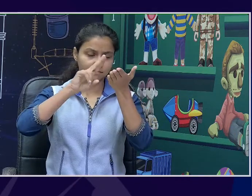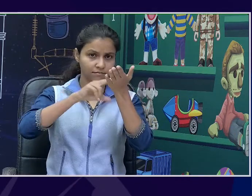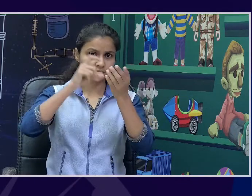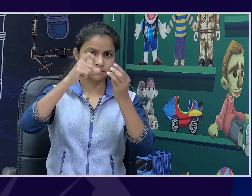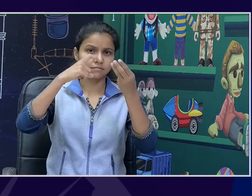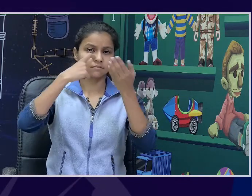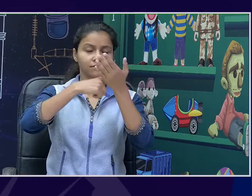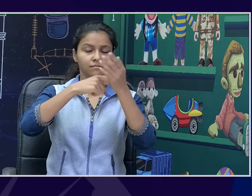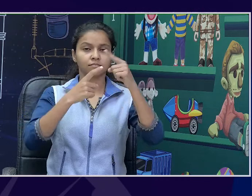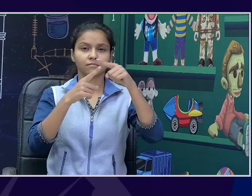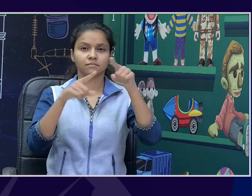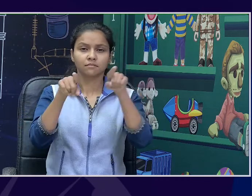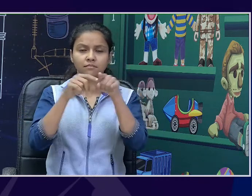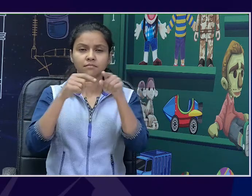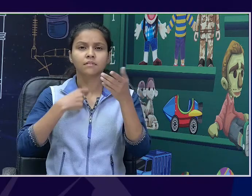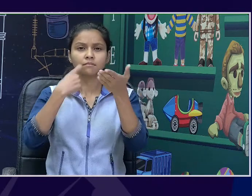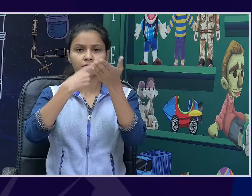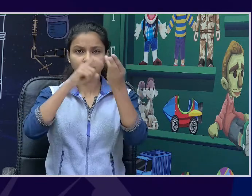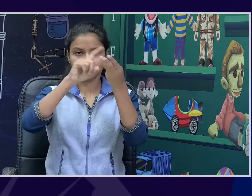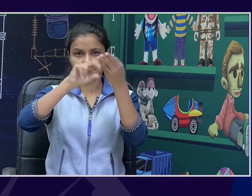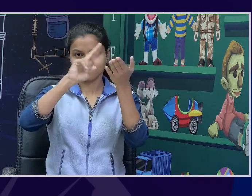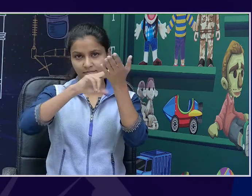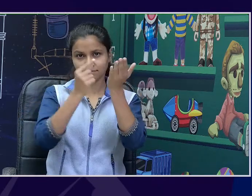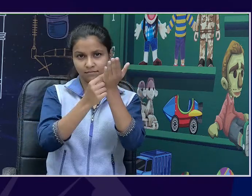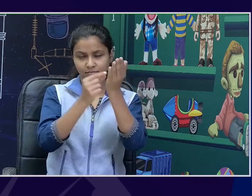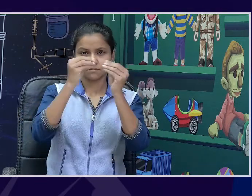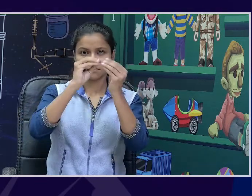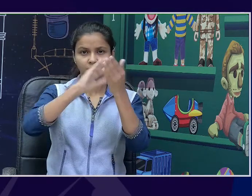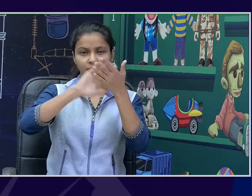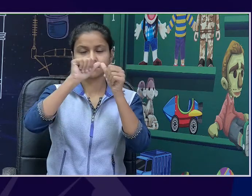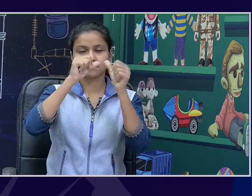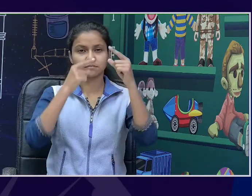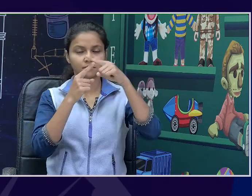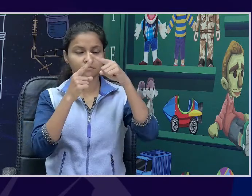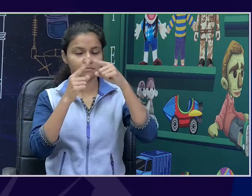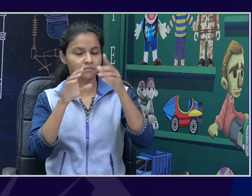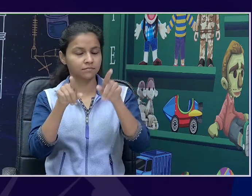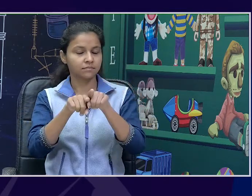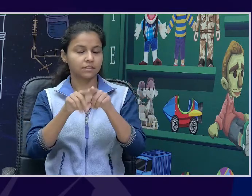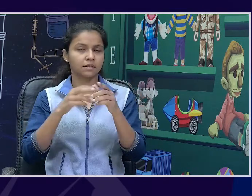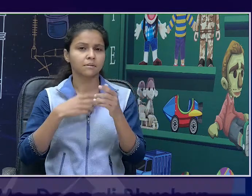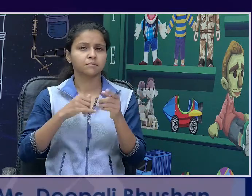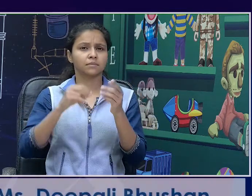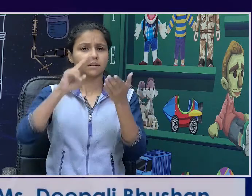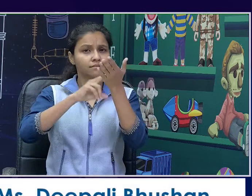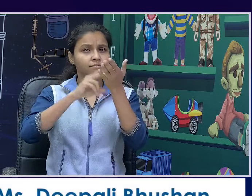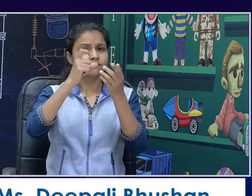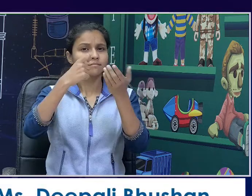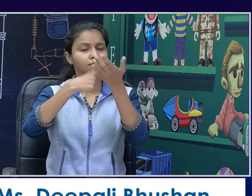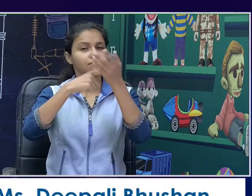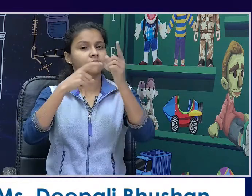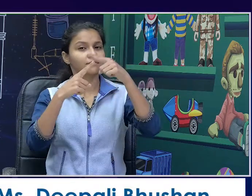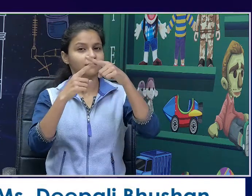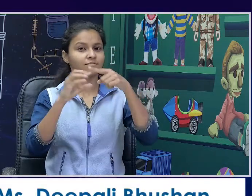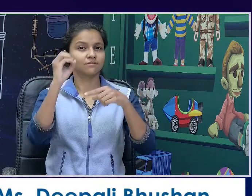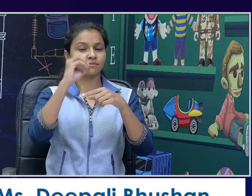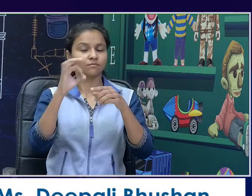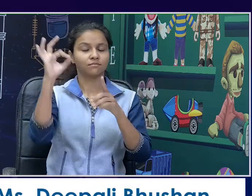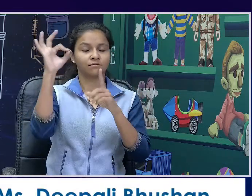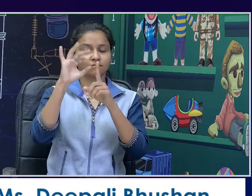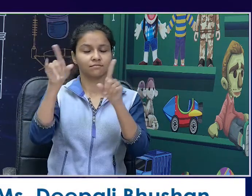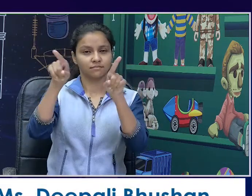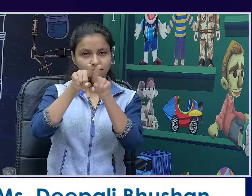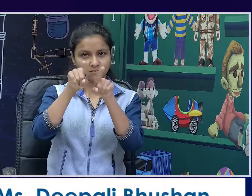us live on eVidya channel number 12 and on our NCERT official YouTube channel. Dear learners and viewers, this is our